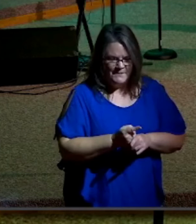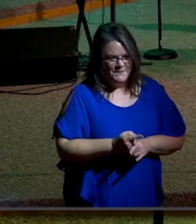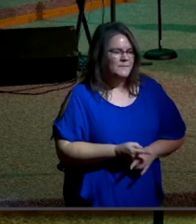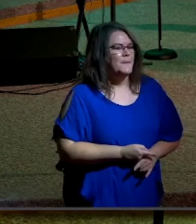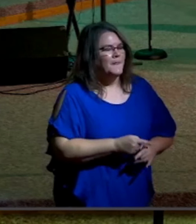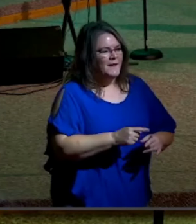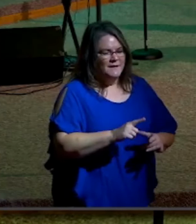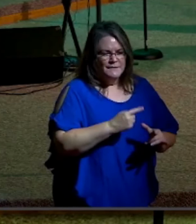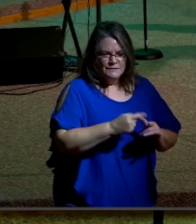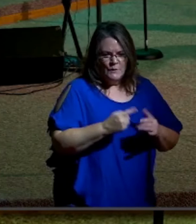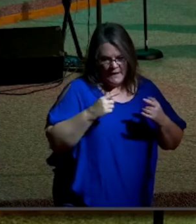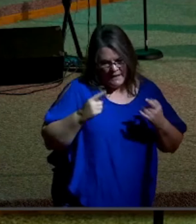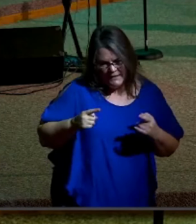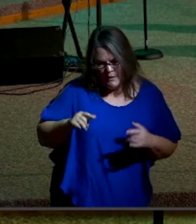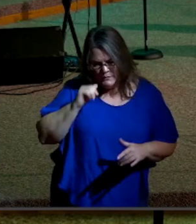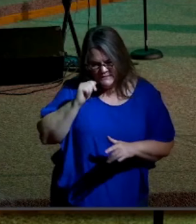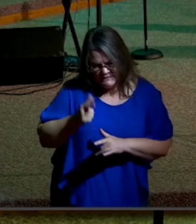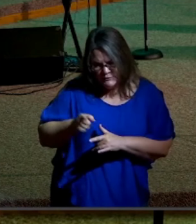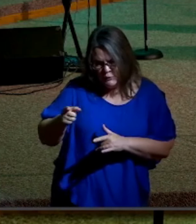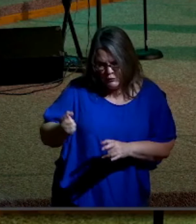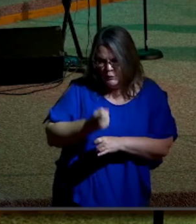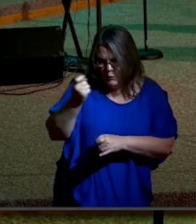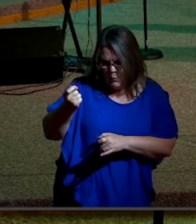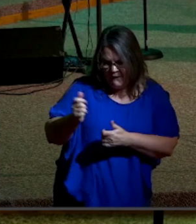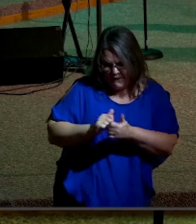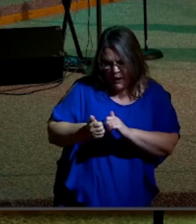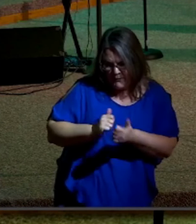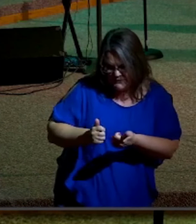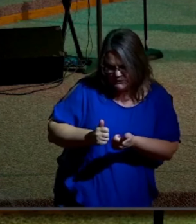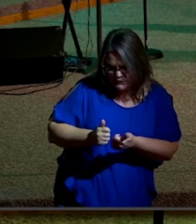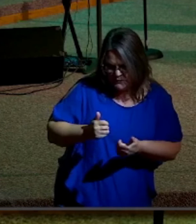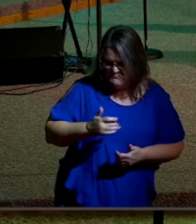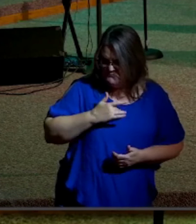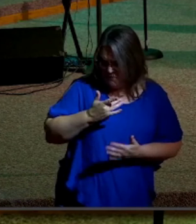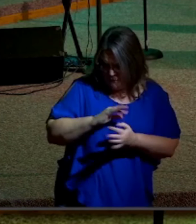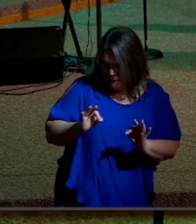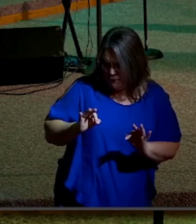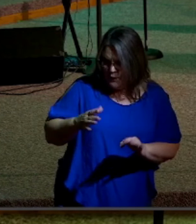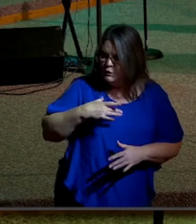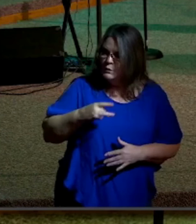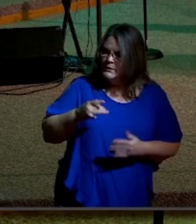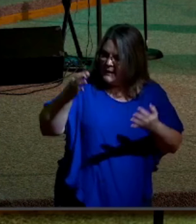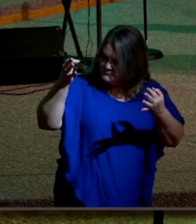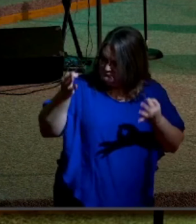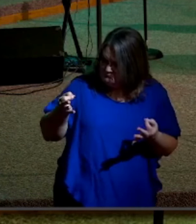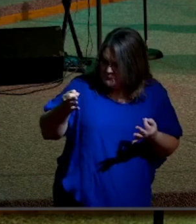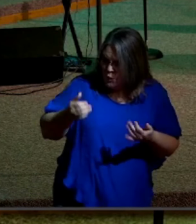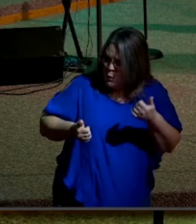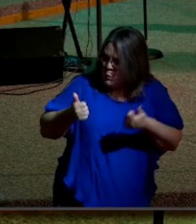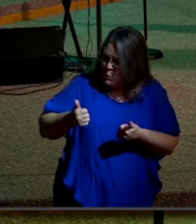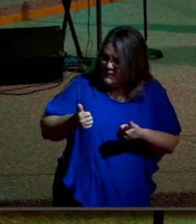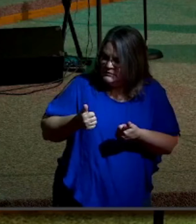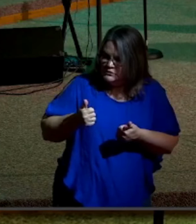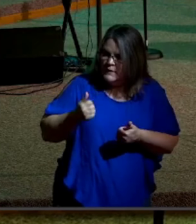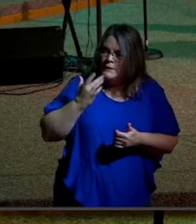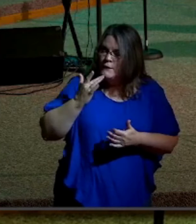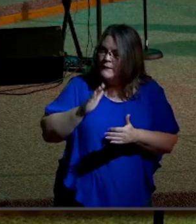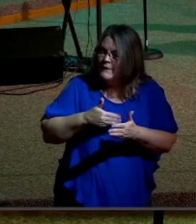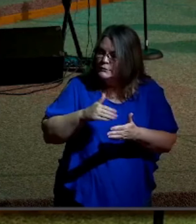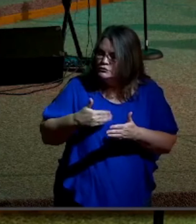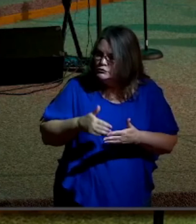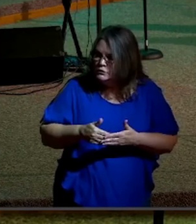said, sister, you've won the competition. Feel free. Would you like to pick out your favorite hymn? So she stood up